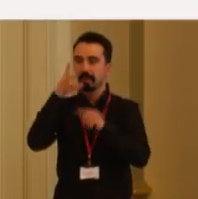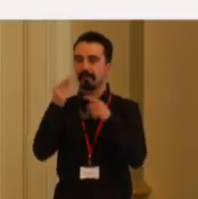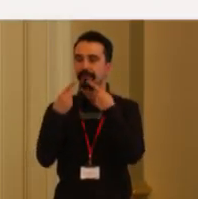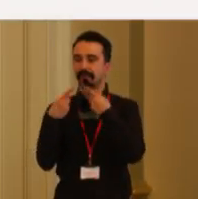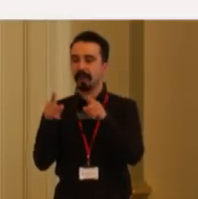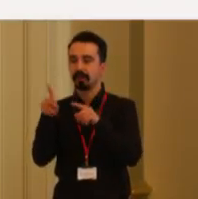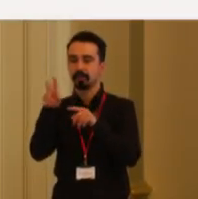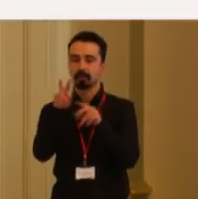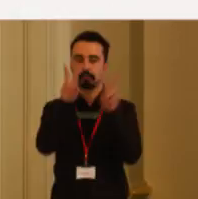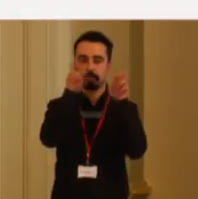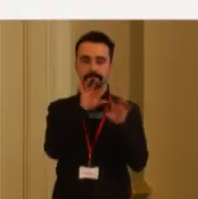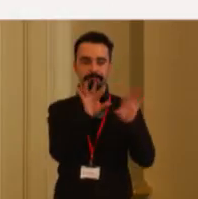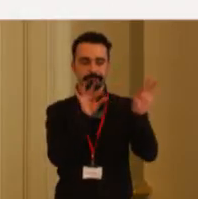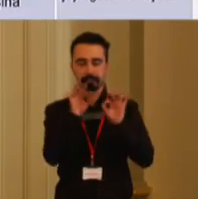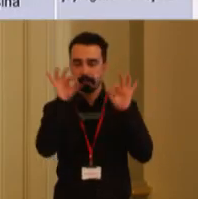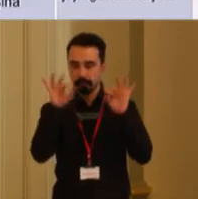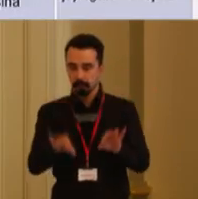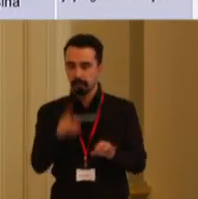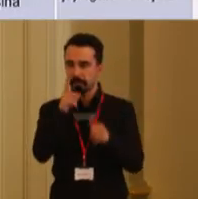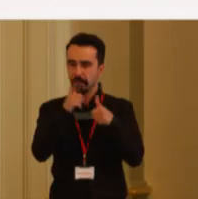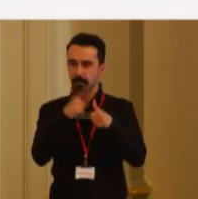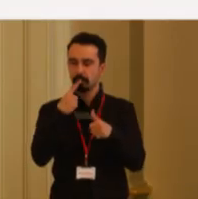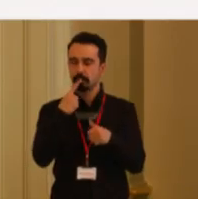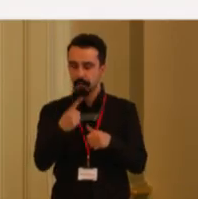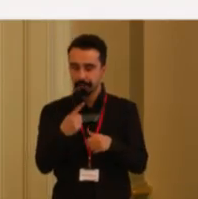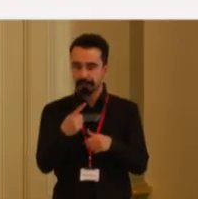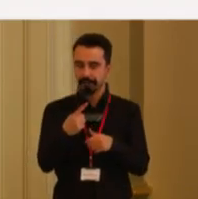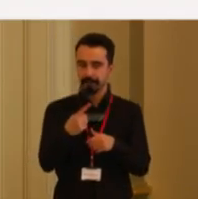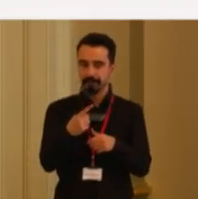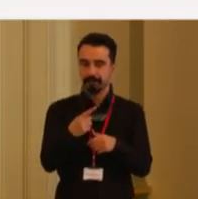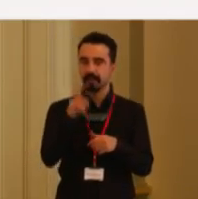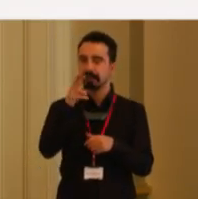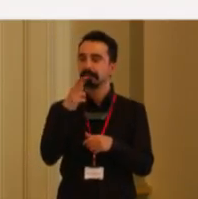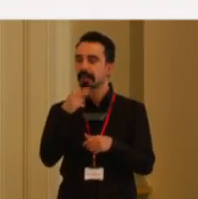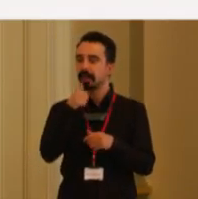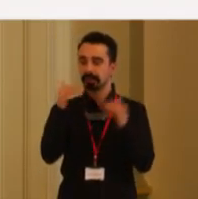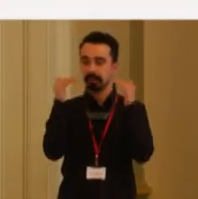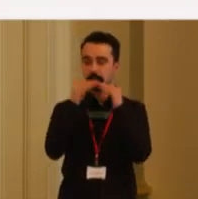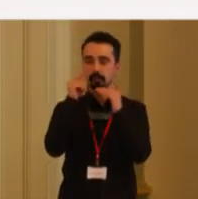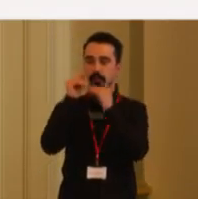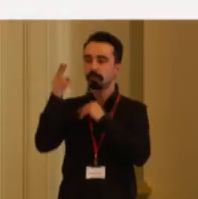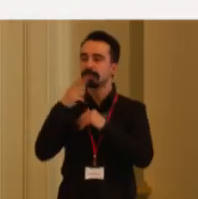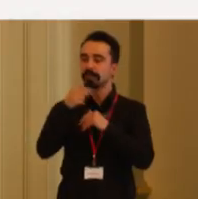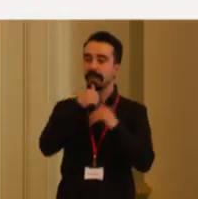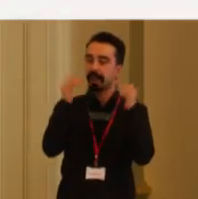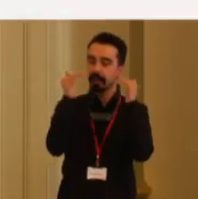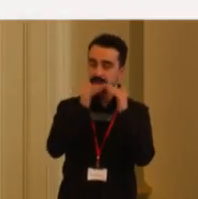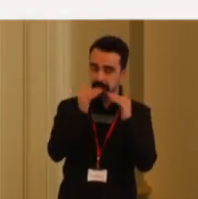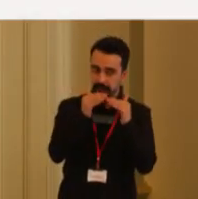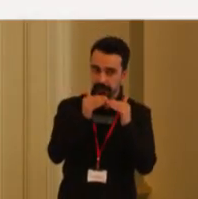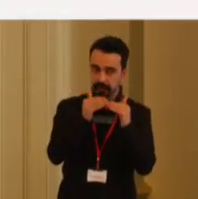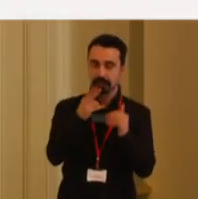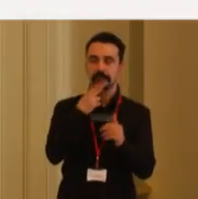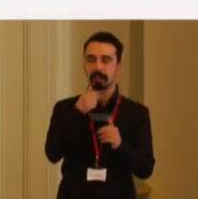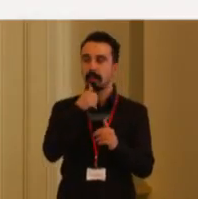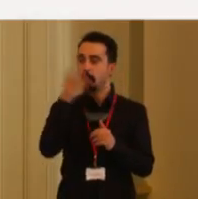support systems. So empowerment seems to be associated with other factors. One is social